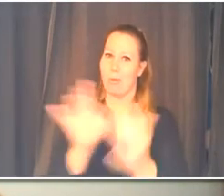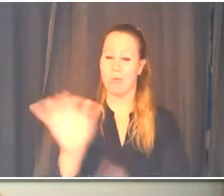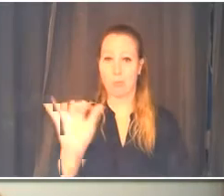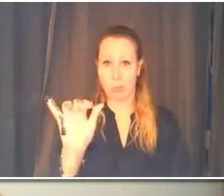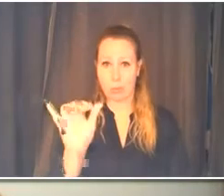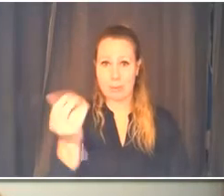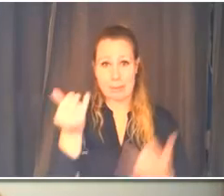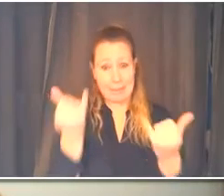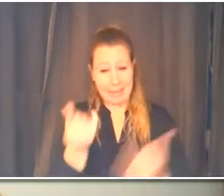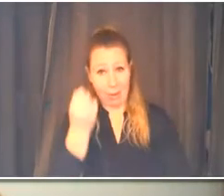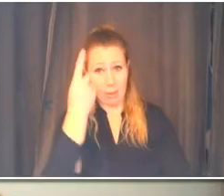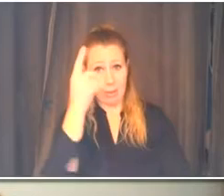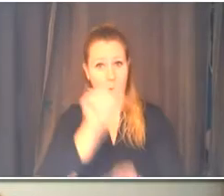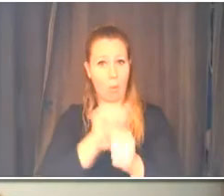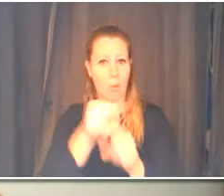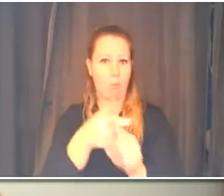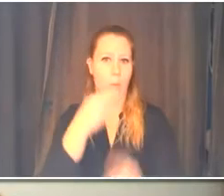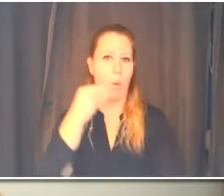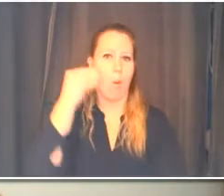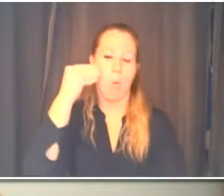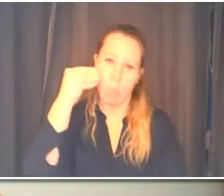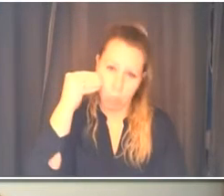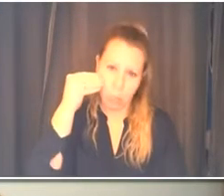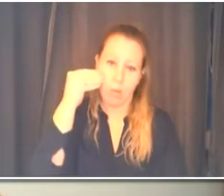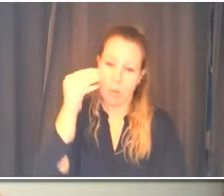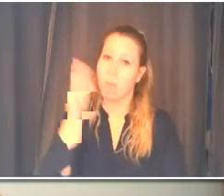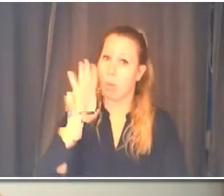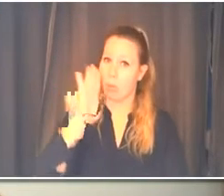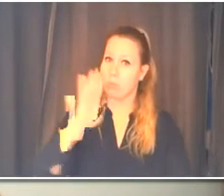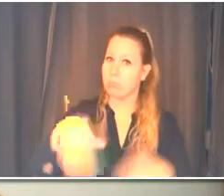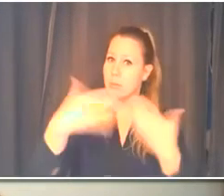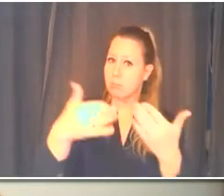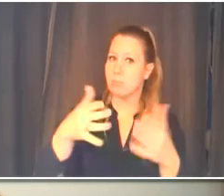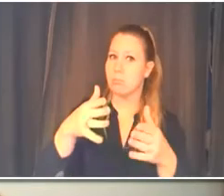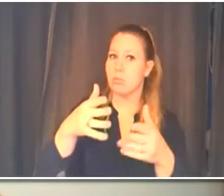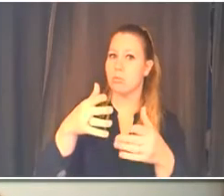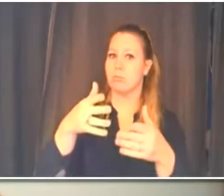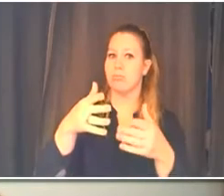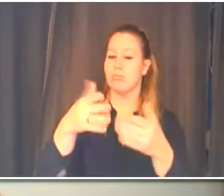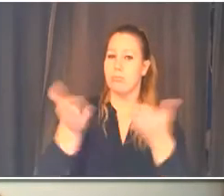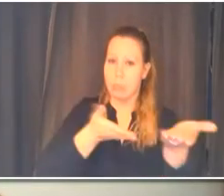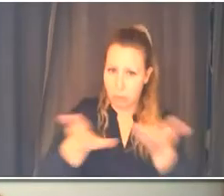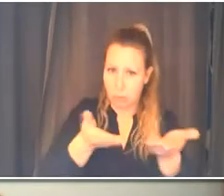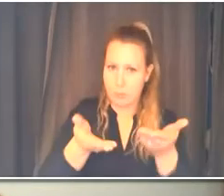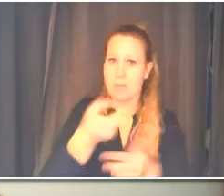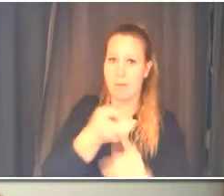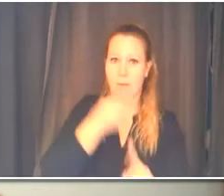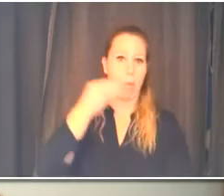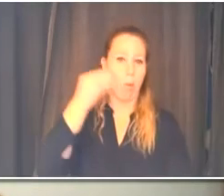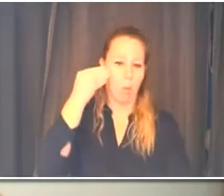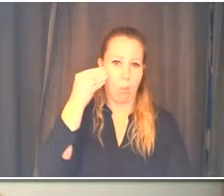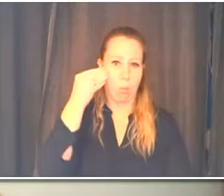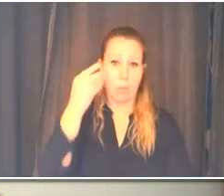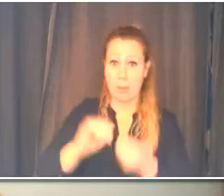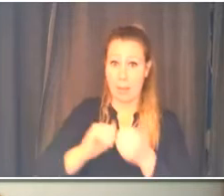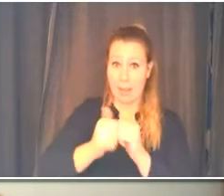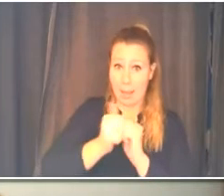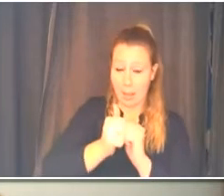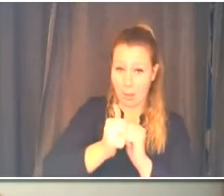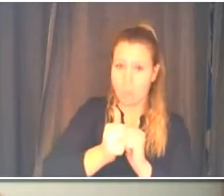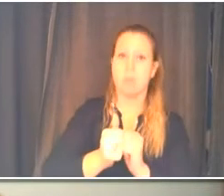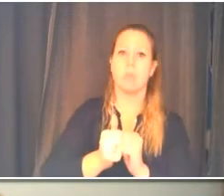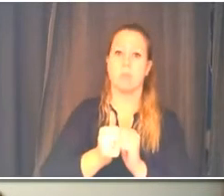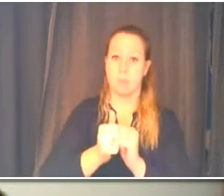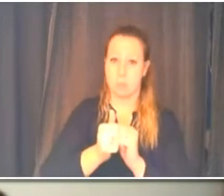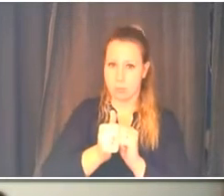outbreak these dedicated workers have not wavered in their commitment to providing the highest quality of service the nypd's